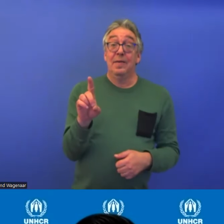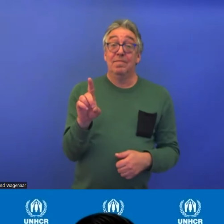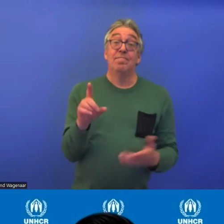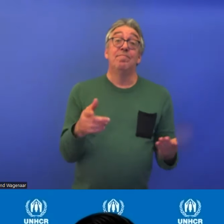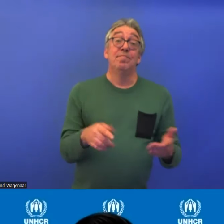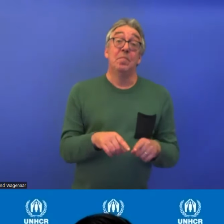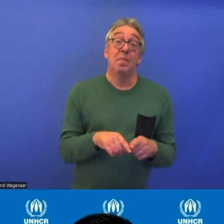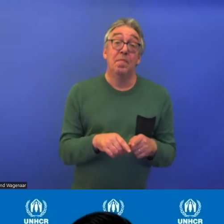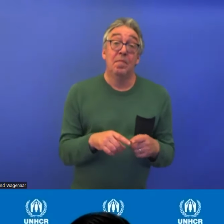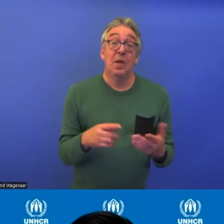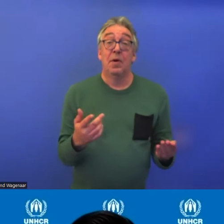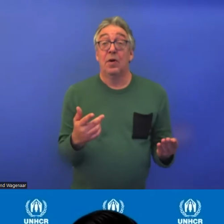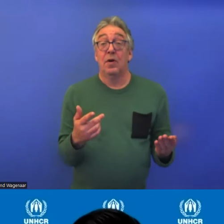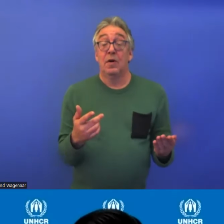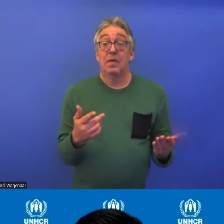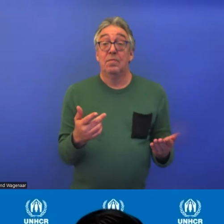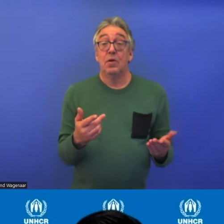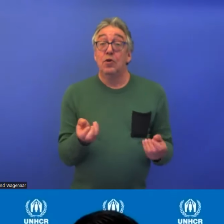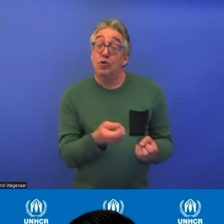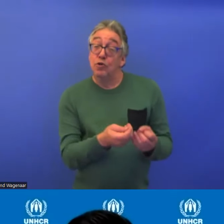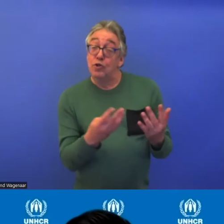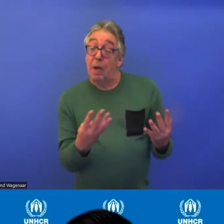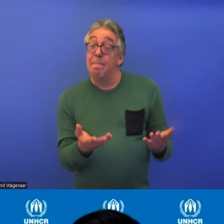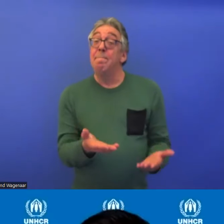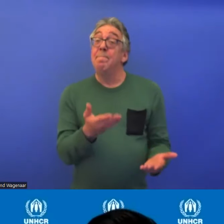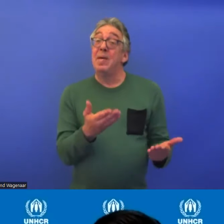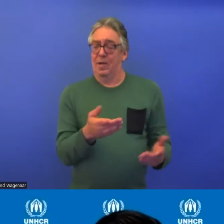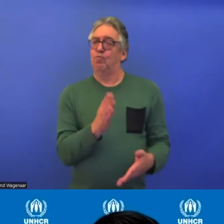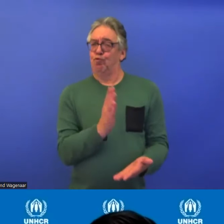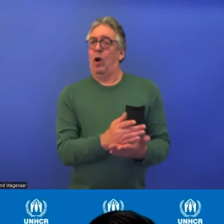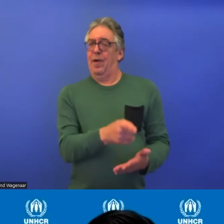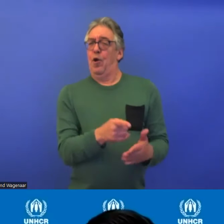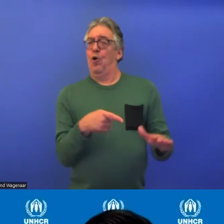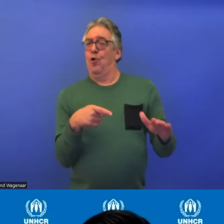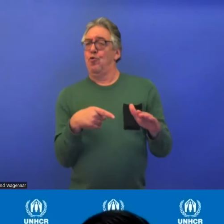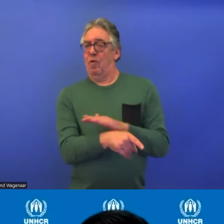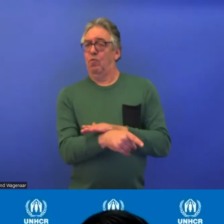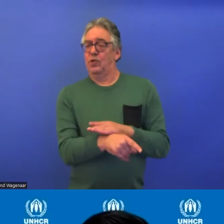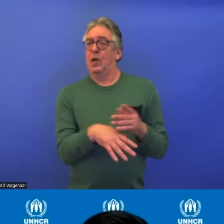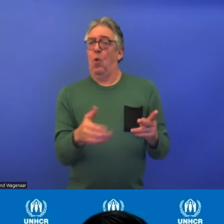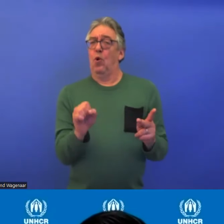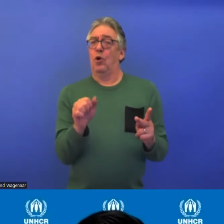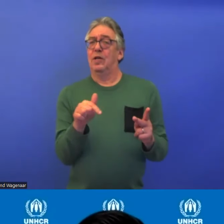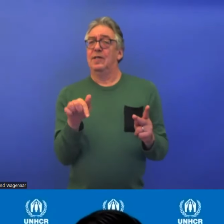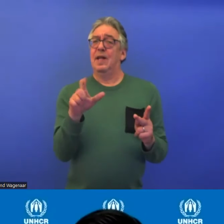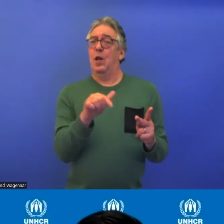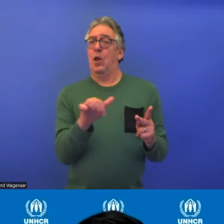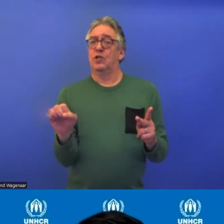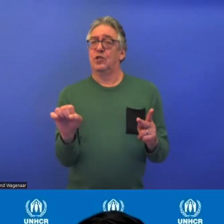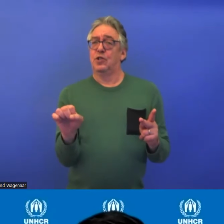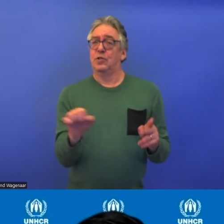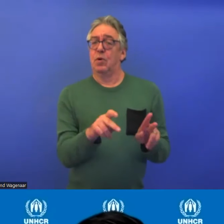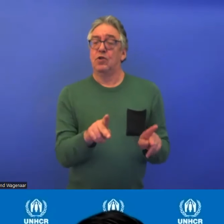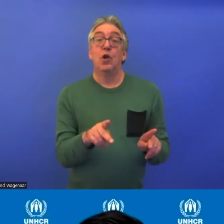course, it is possible that some of them may qualify as refugees or stateless persons. I can put our guidelines on